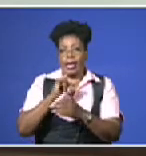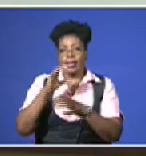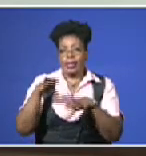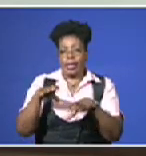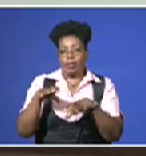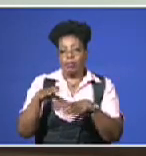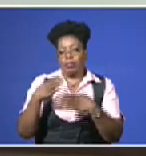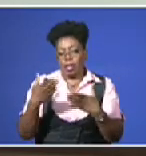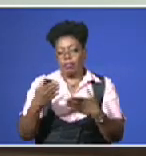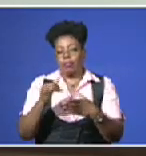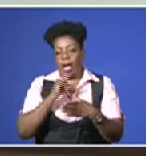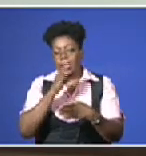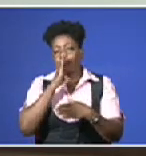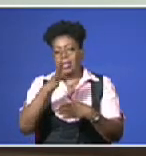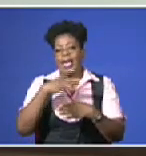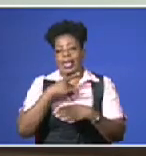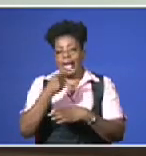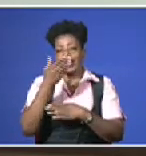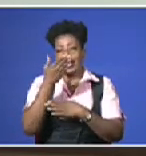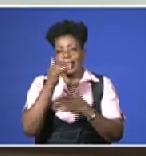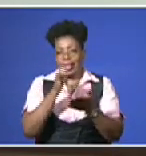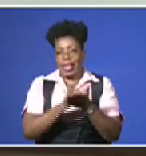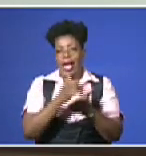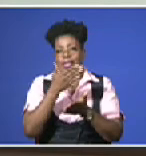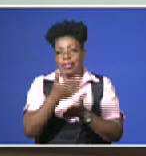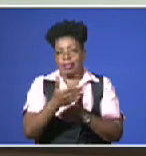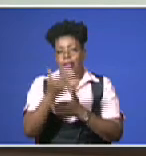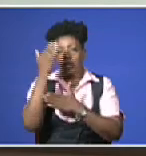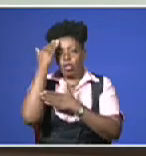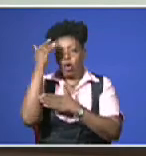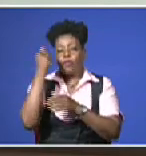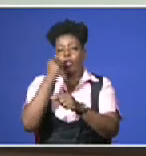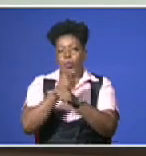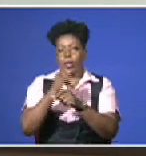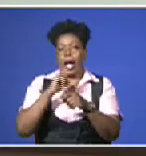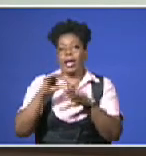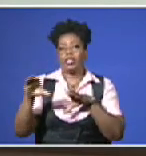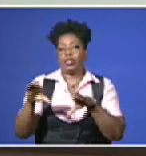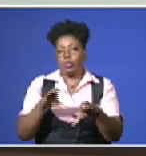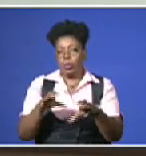be like that one day and be recognized for the great works that I do in my country.